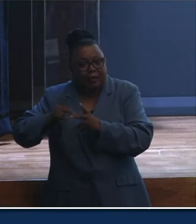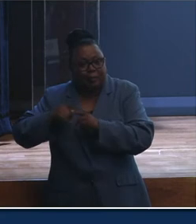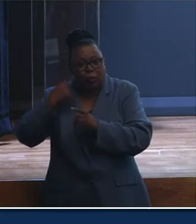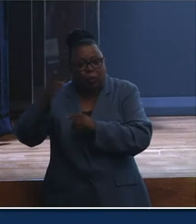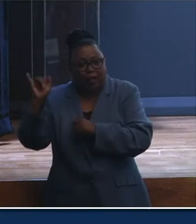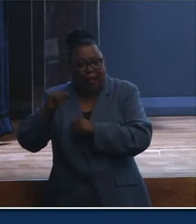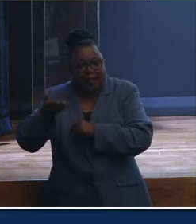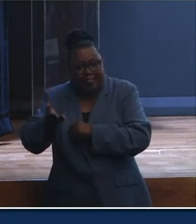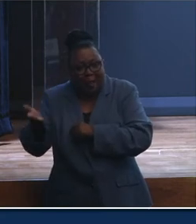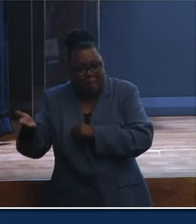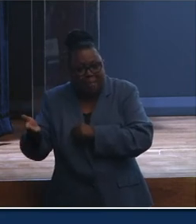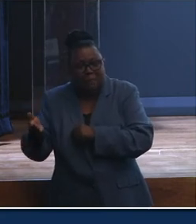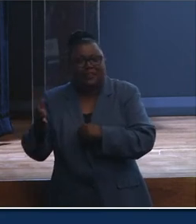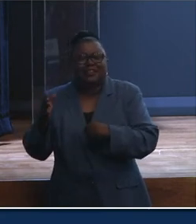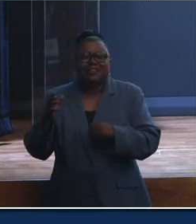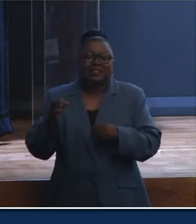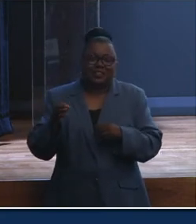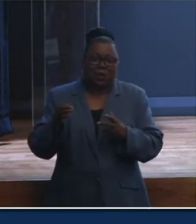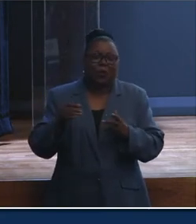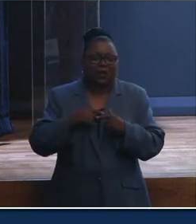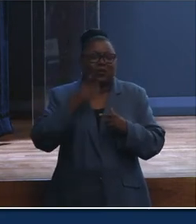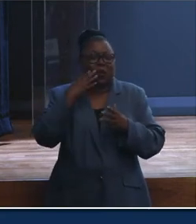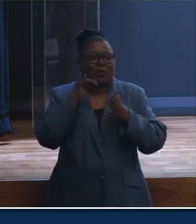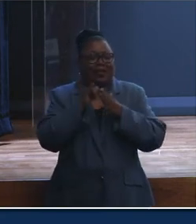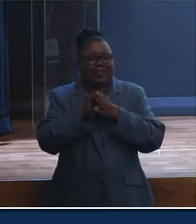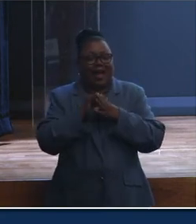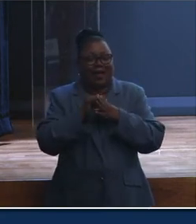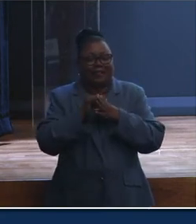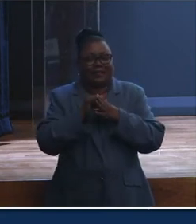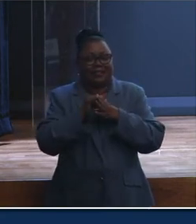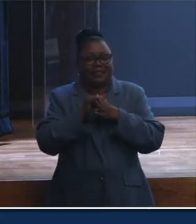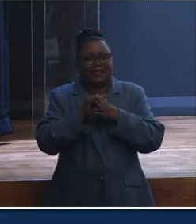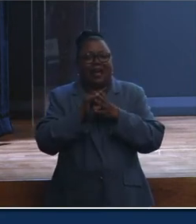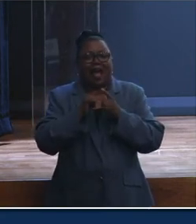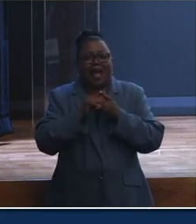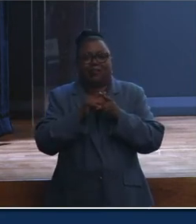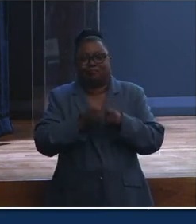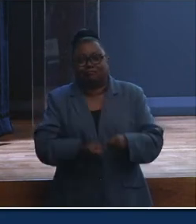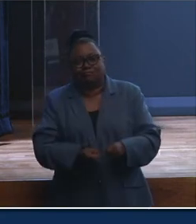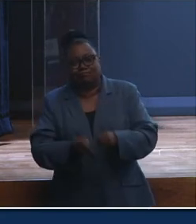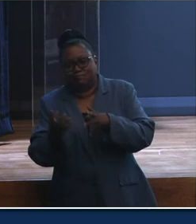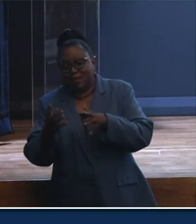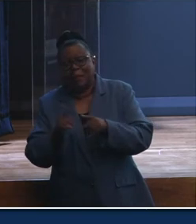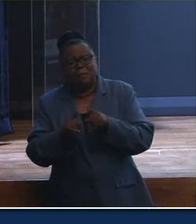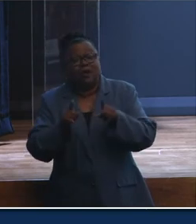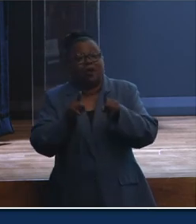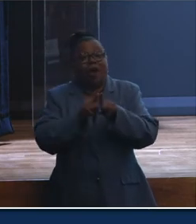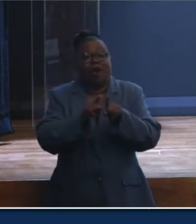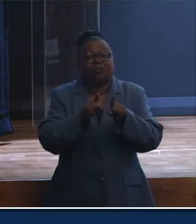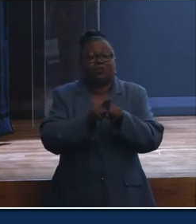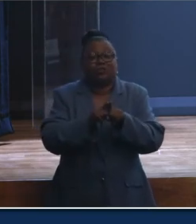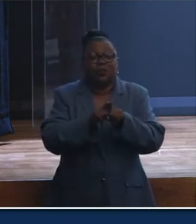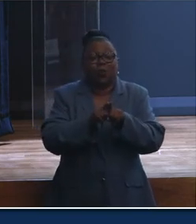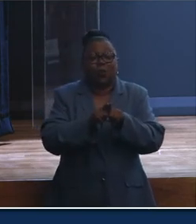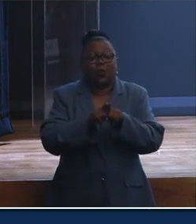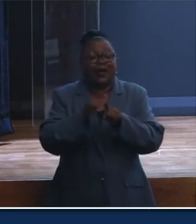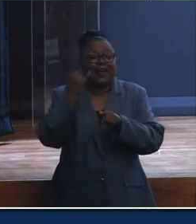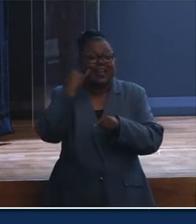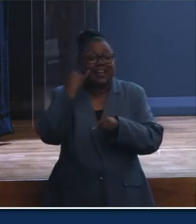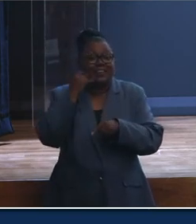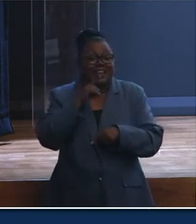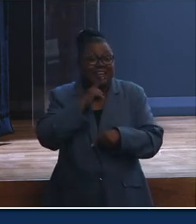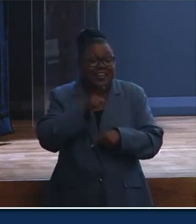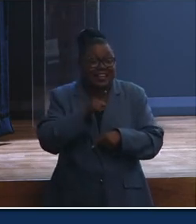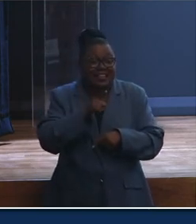look like them. So we know that, you know, take that and throw that out the window. But also, even if it